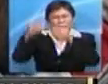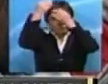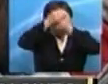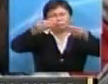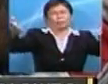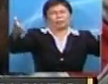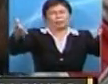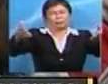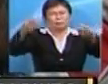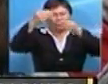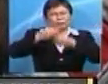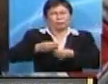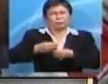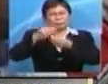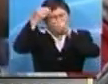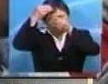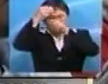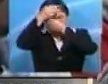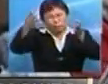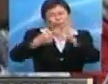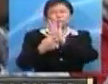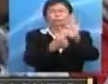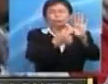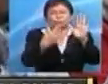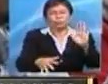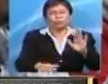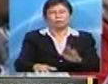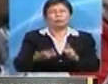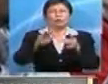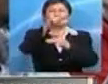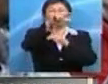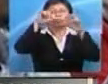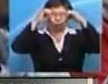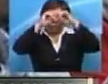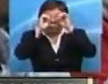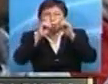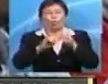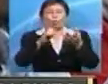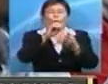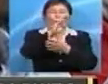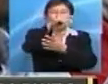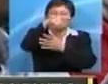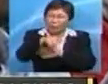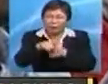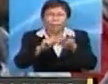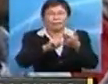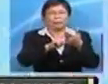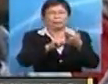put out already in public documents, both in the Google Earth map of the way the airplane went